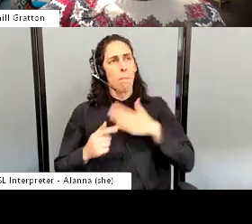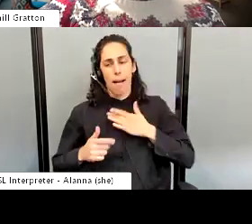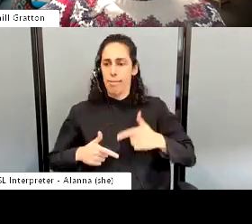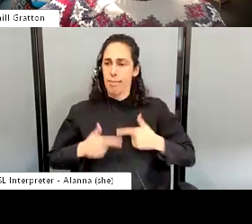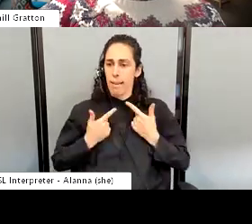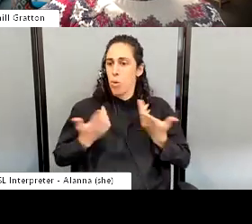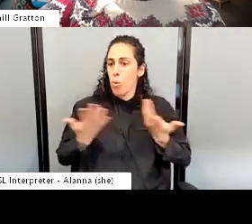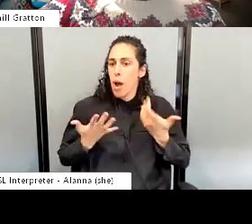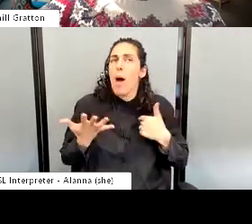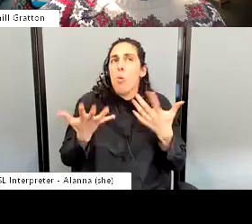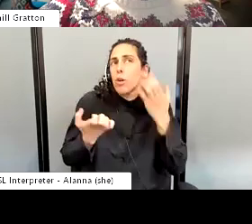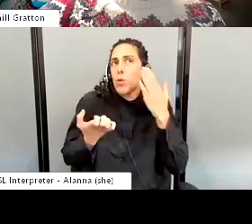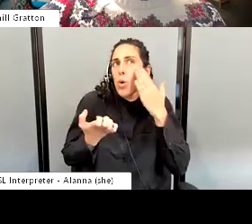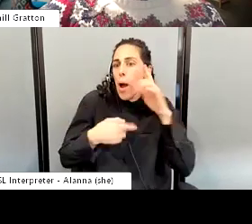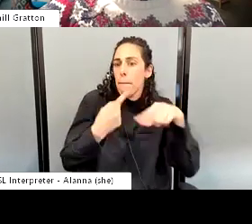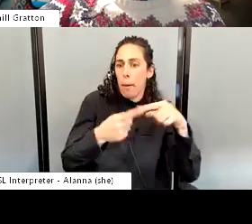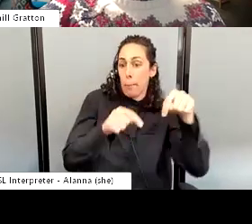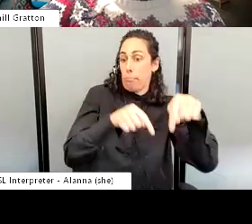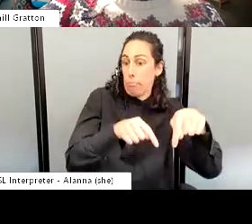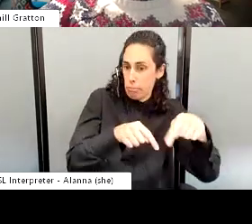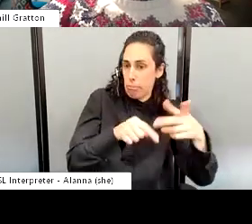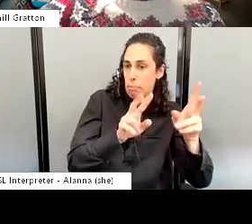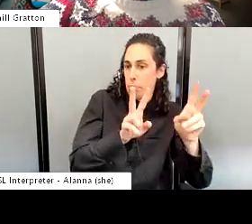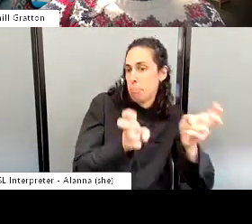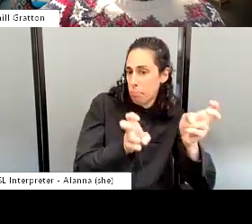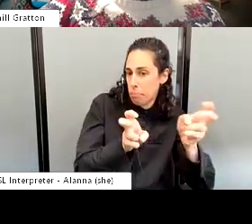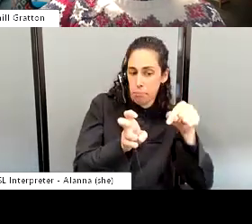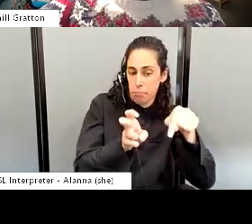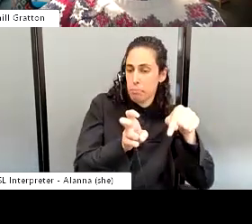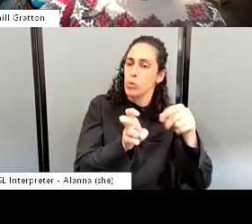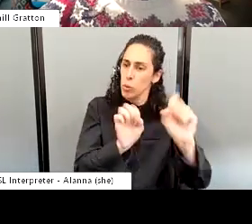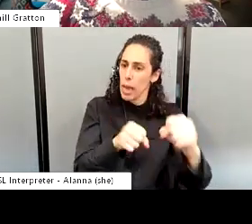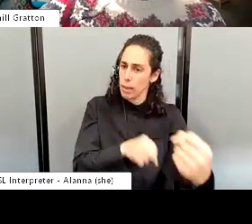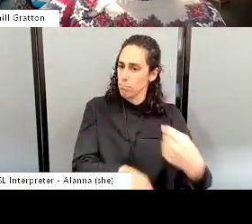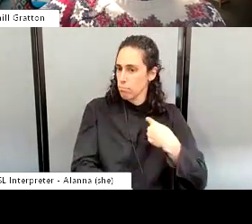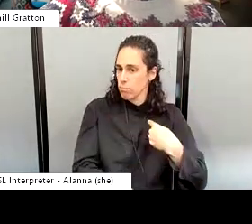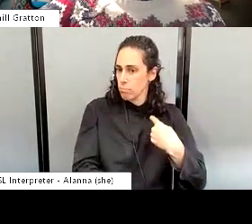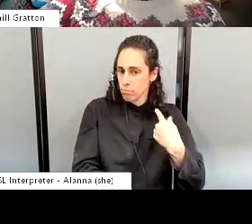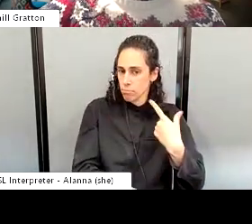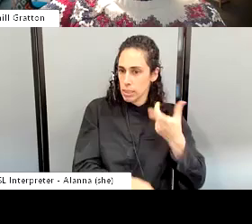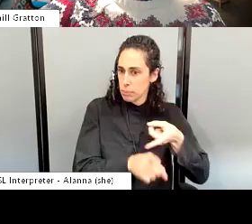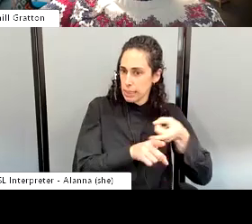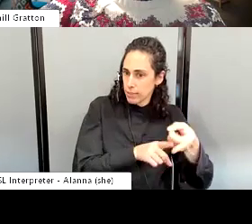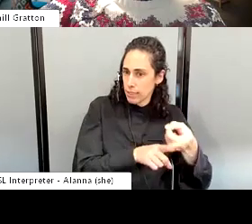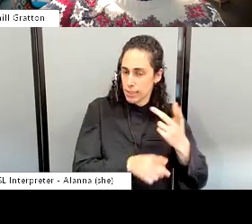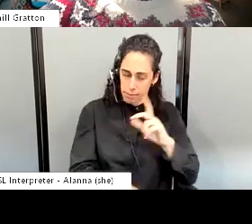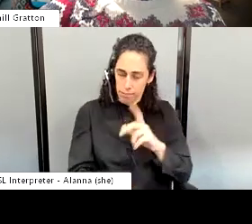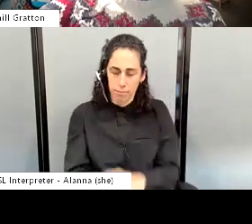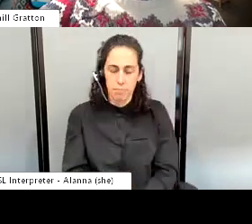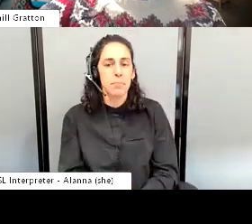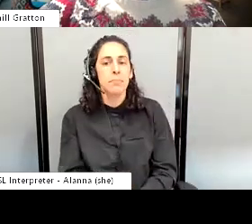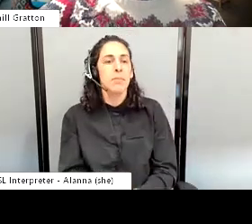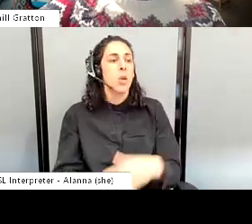your examples as well as ours. So especially for you novice people, and as a bit of a review for some of you, what exactly